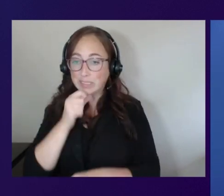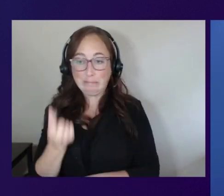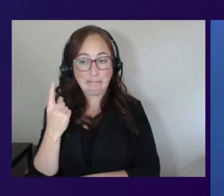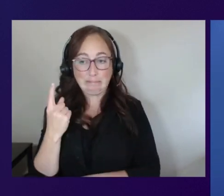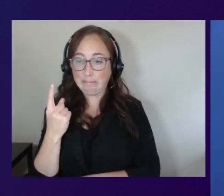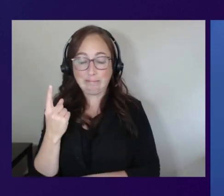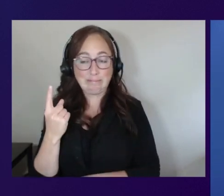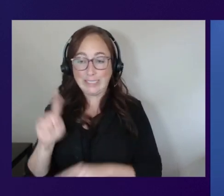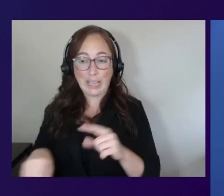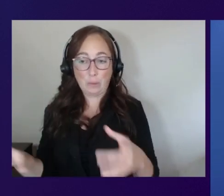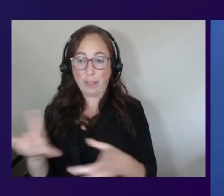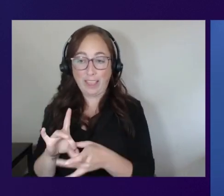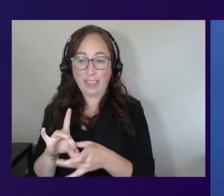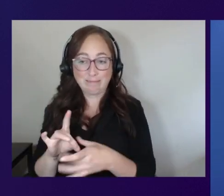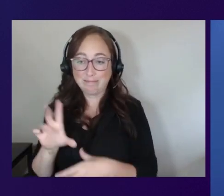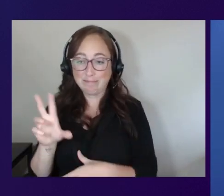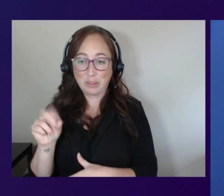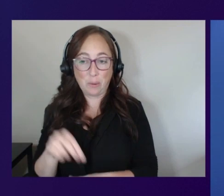form.